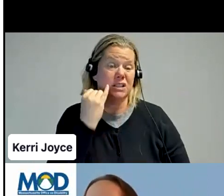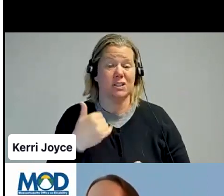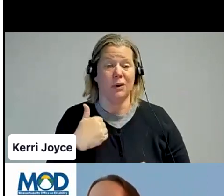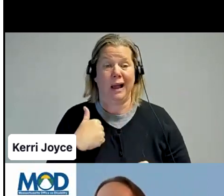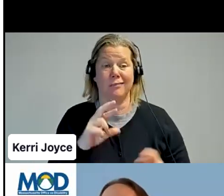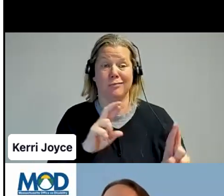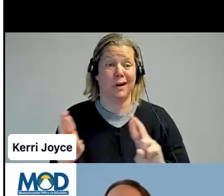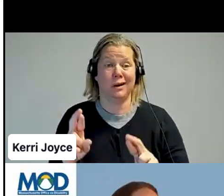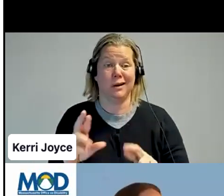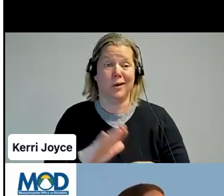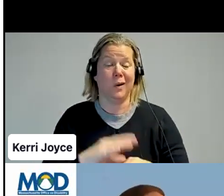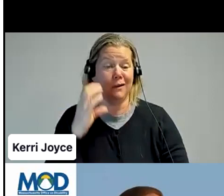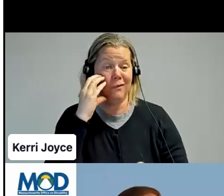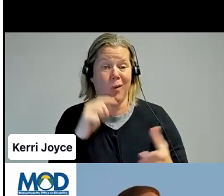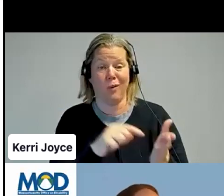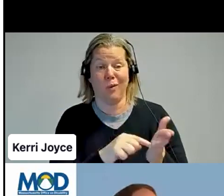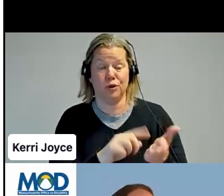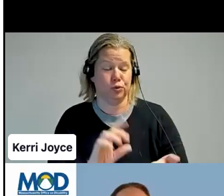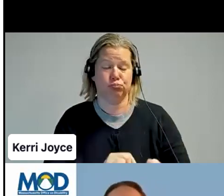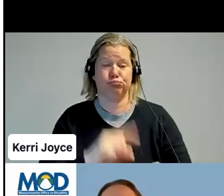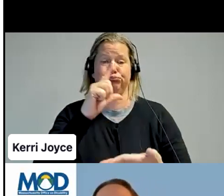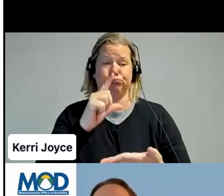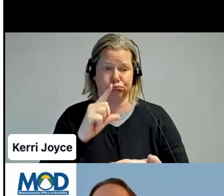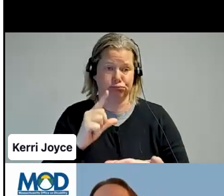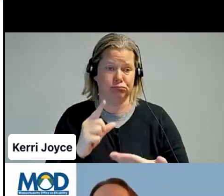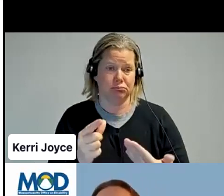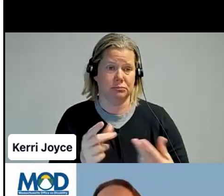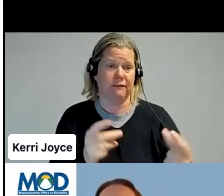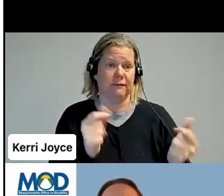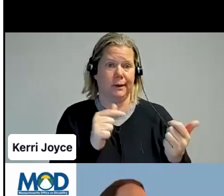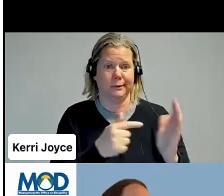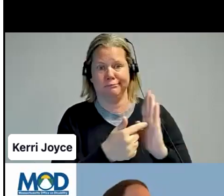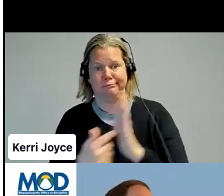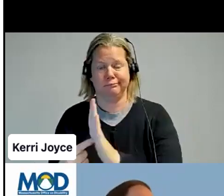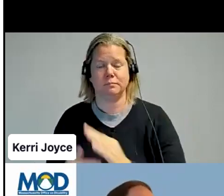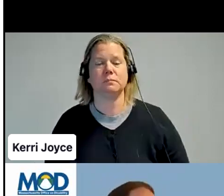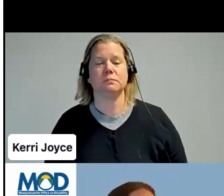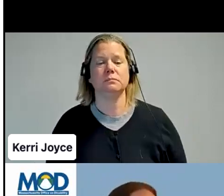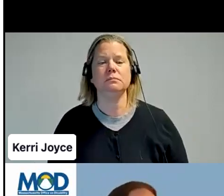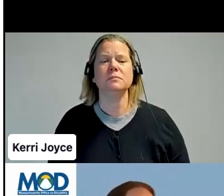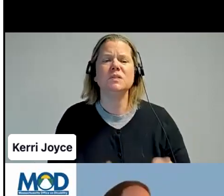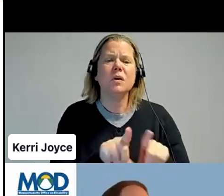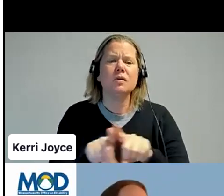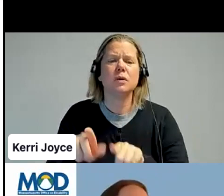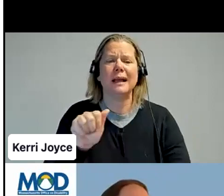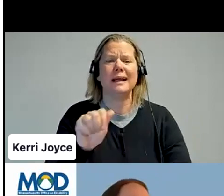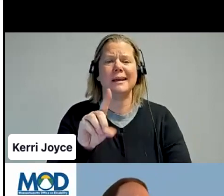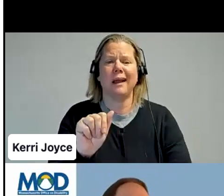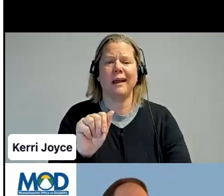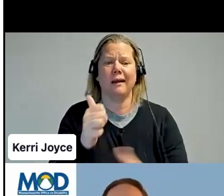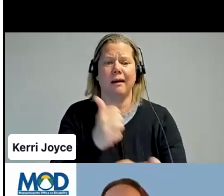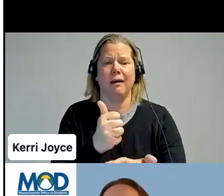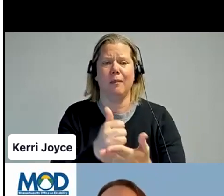out to point to. There's also the ADA helpline we mentioned. I've given the numbers